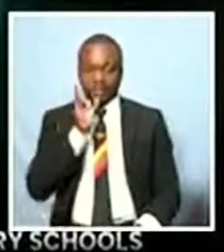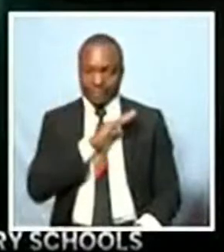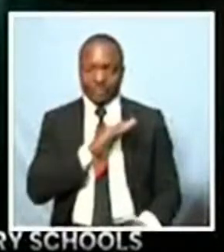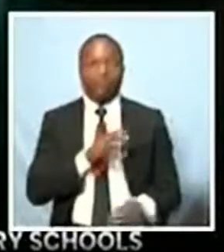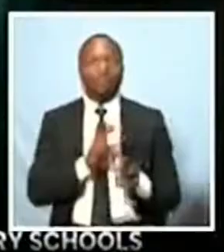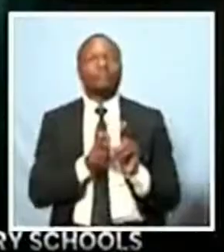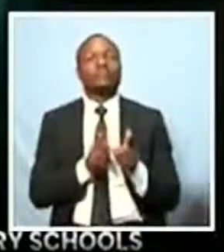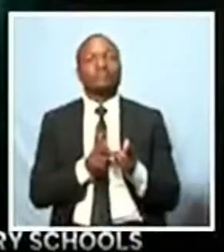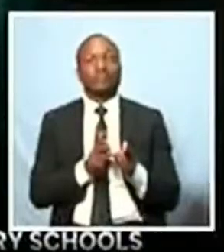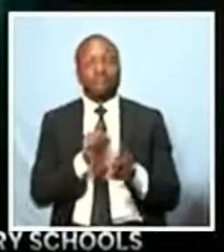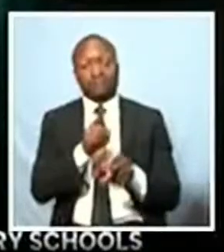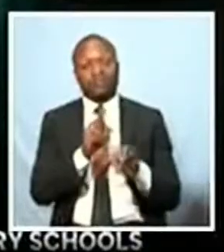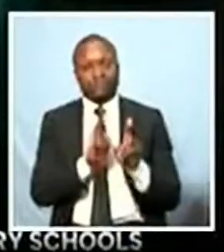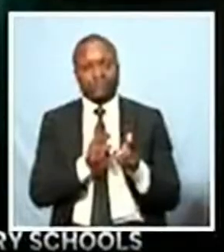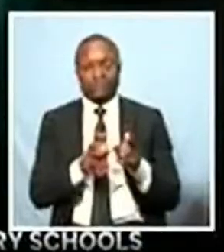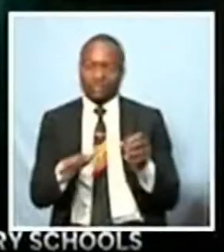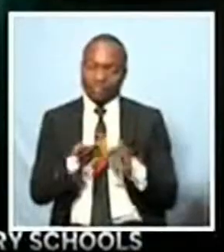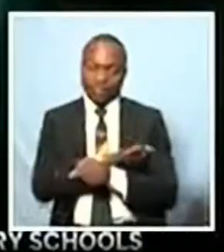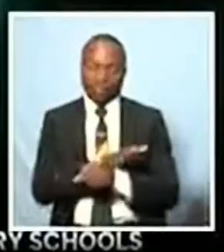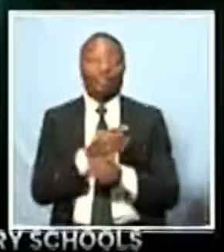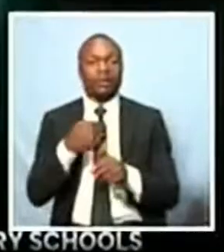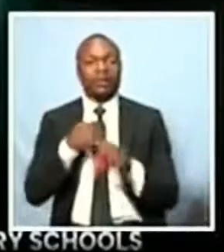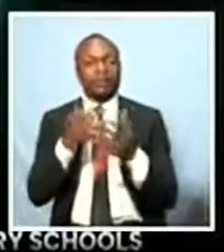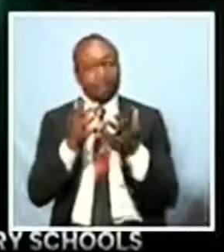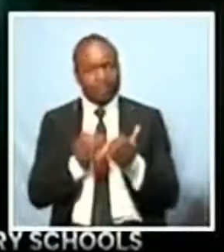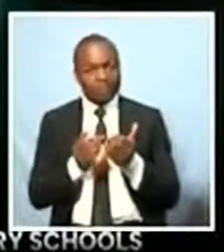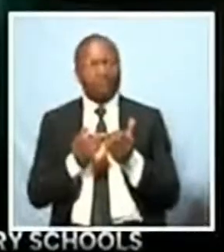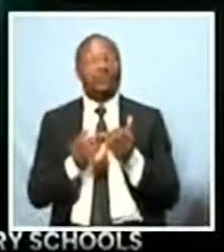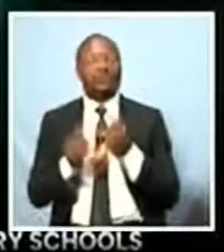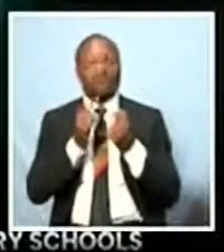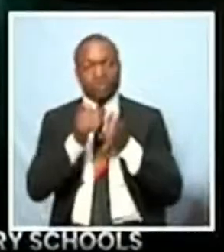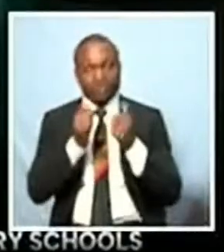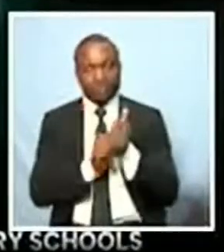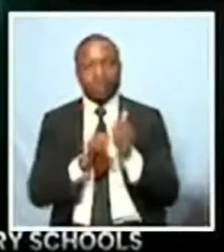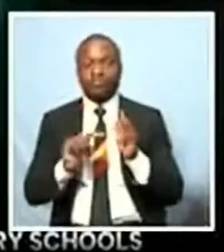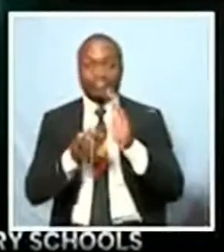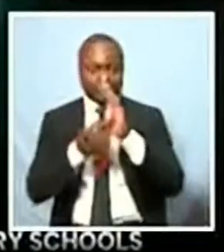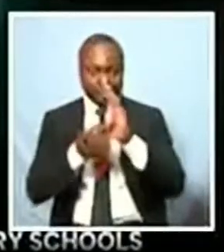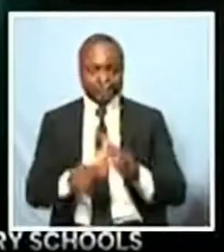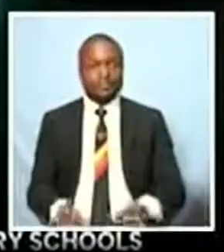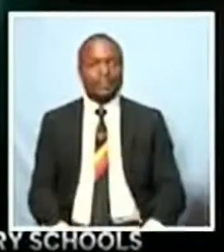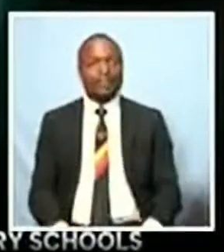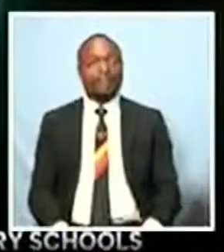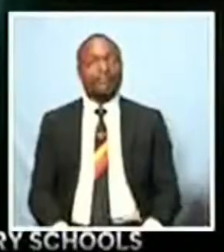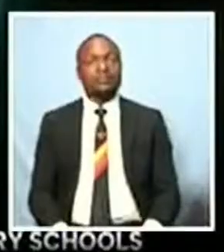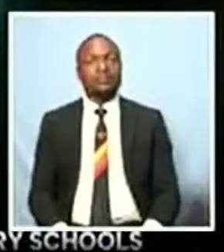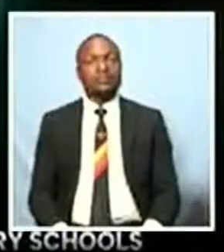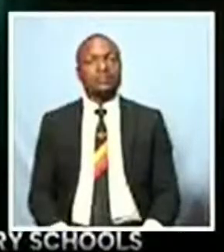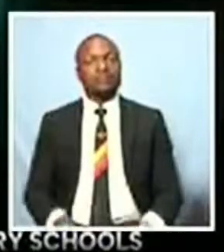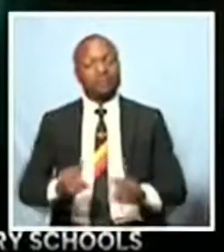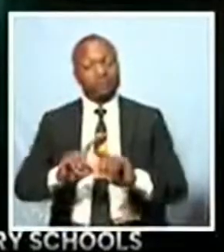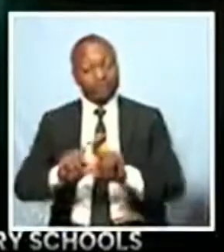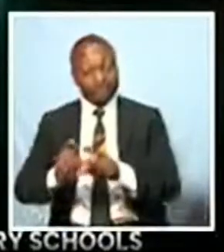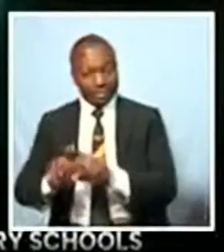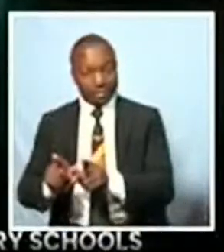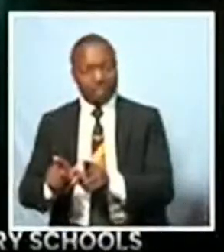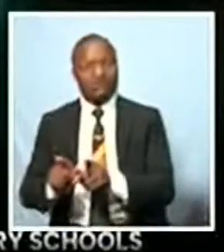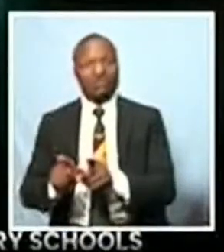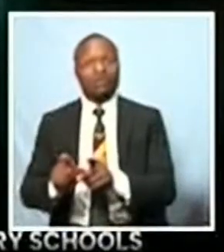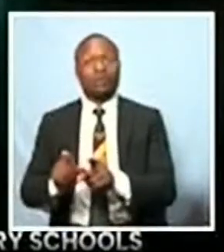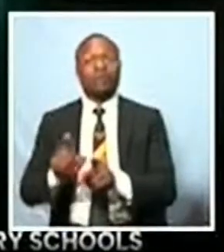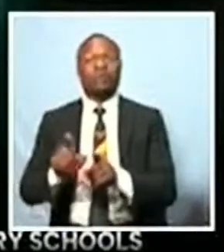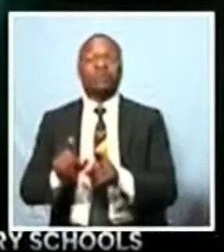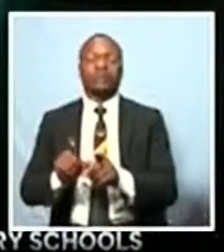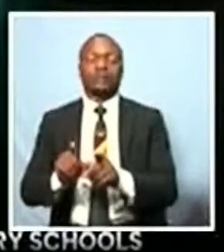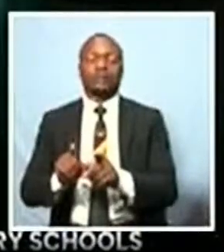I think he has responded every, because I wanted to just re-emphasize on the point of the dimension that the Constituency Development